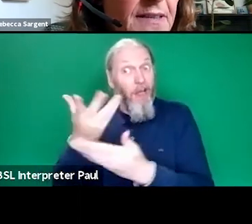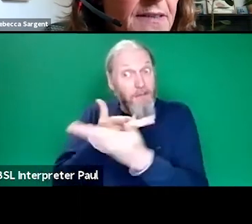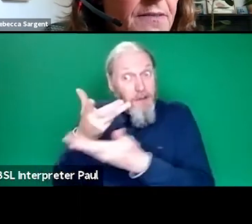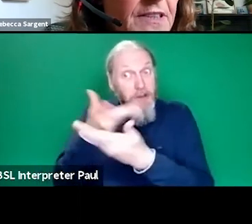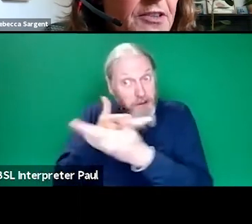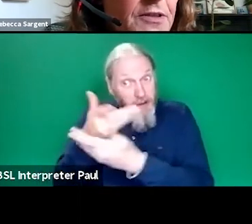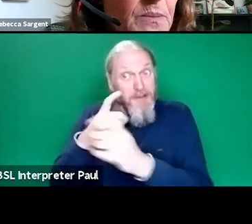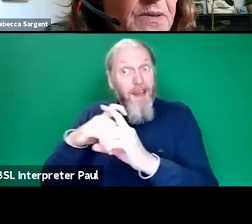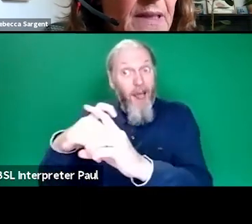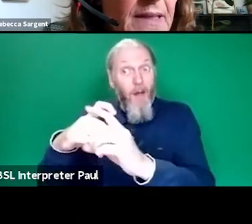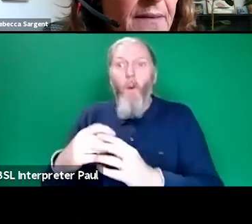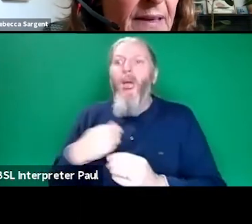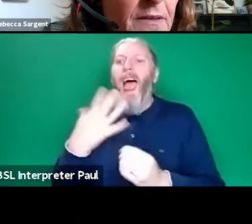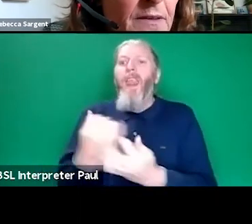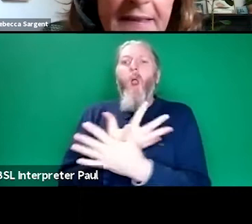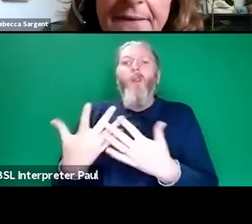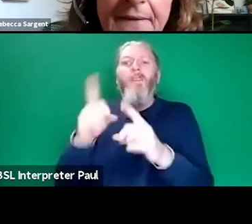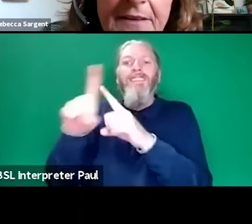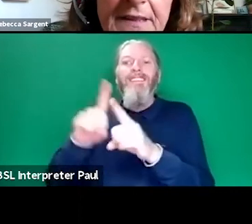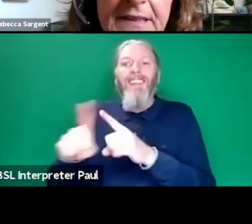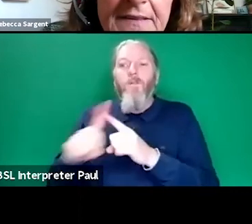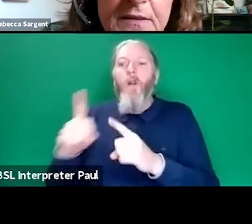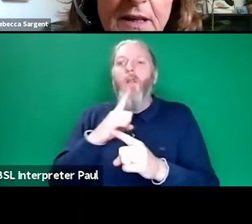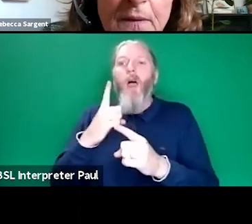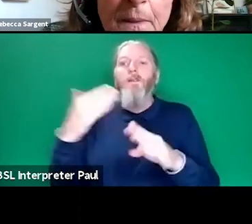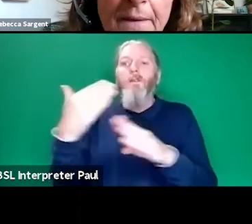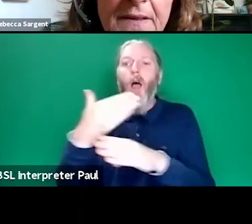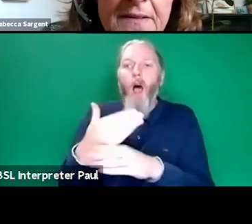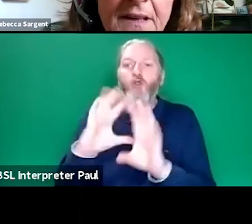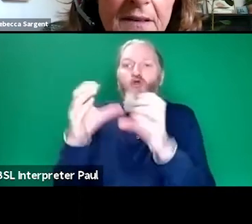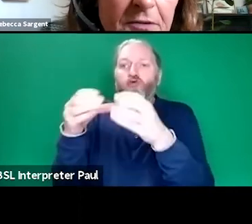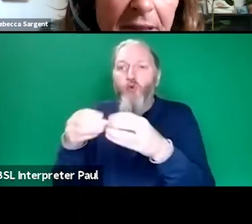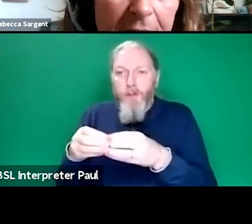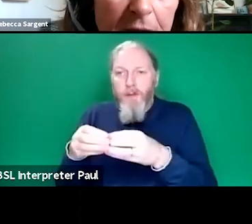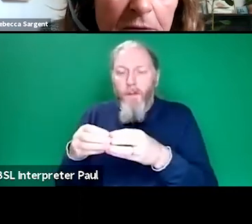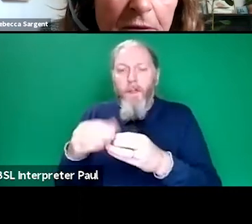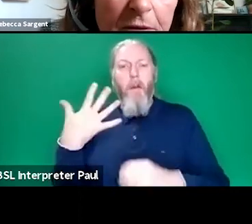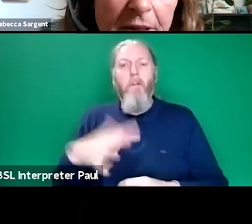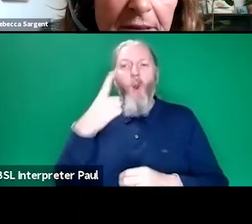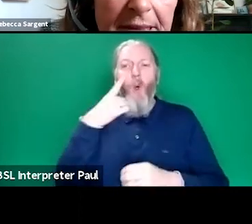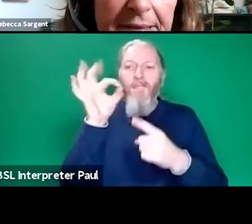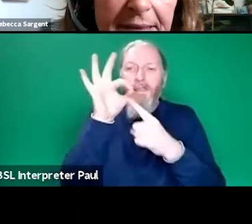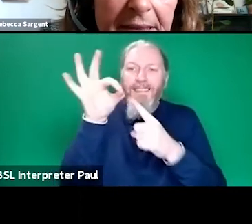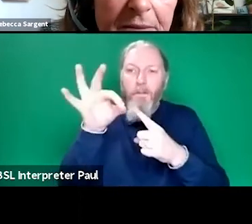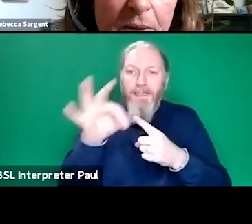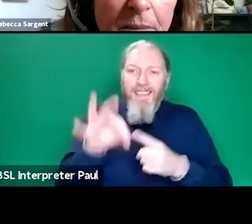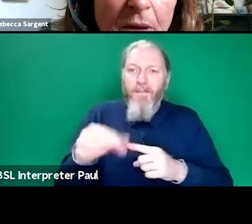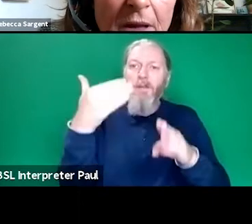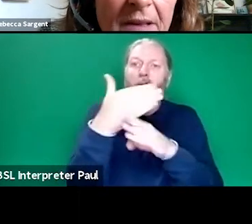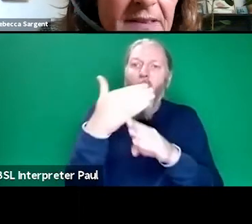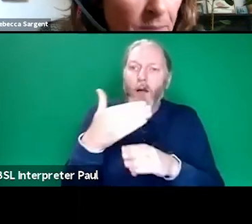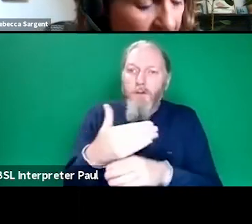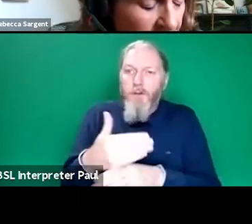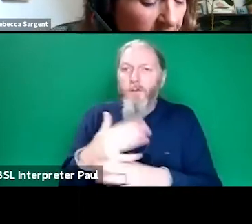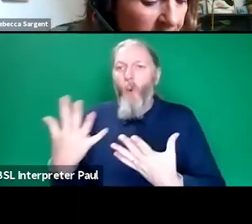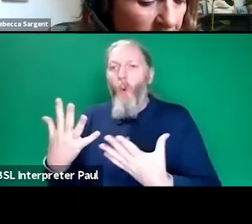multi-agency task and finish groups that looked at various tasks really, or various kind of